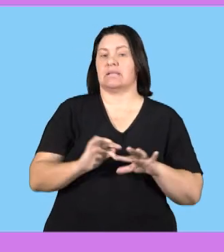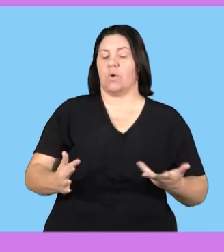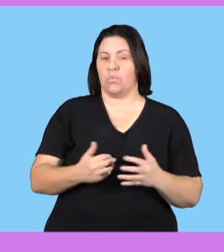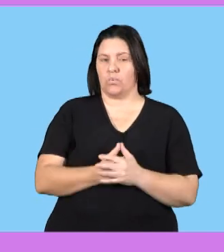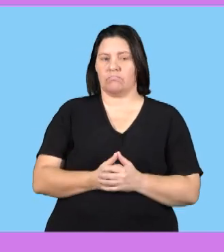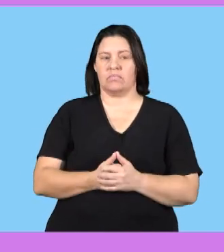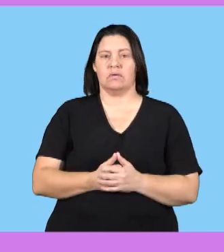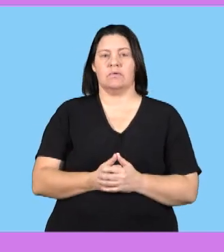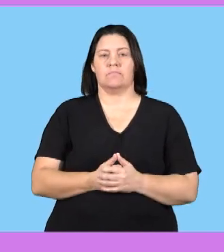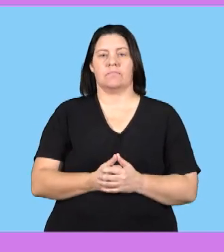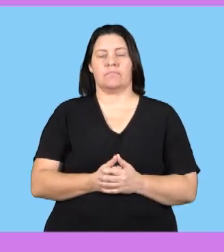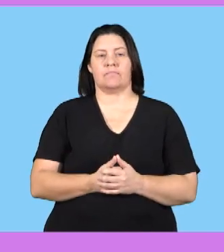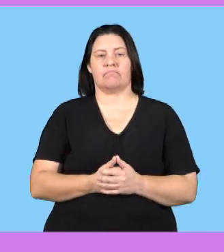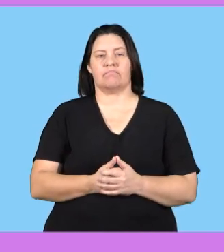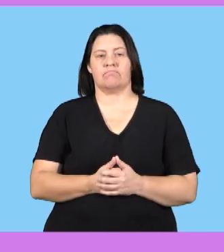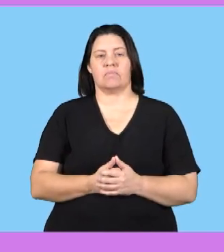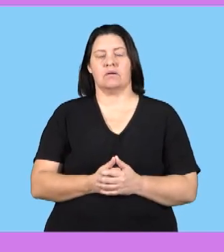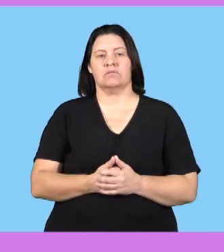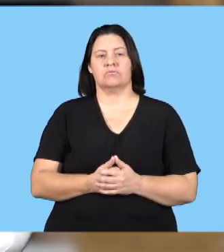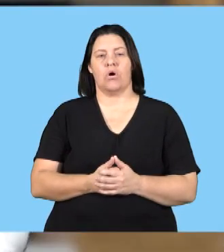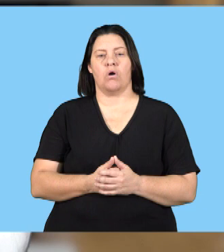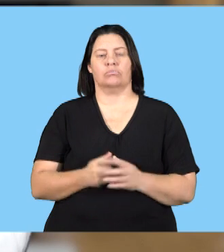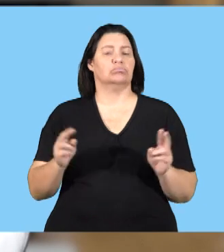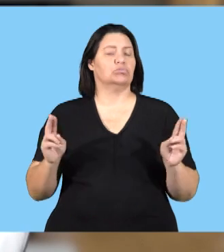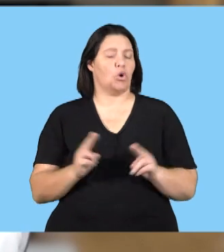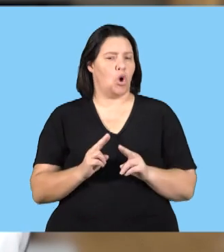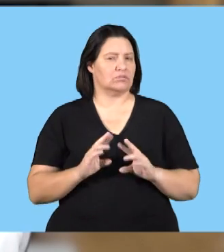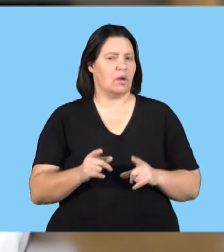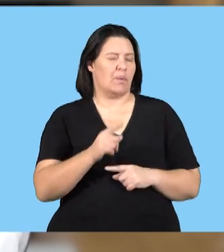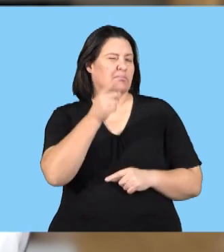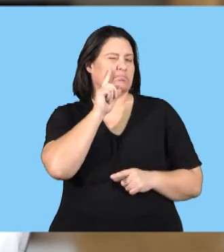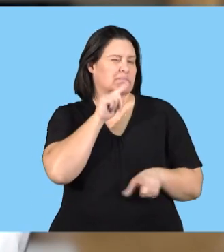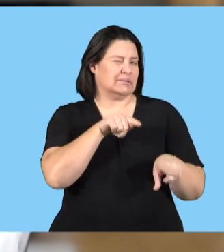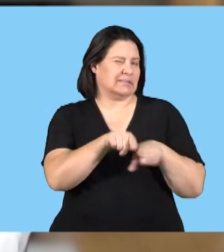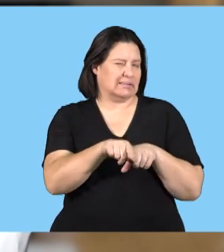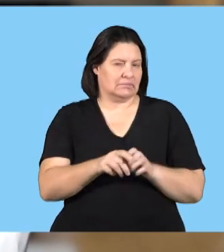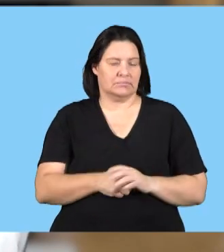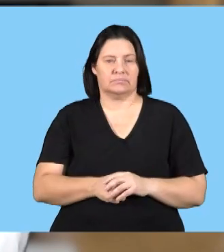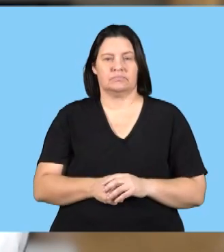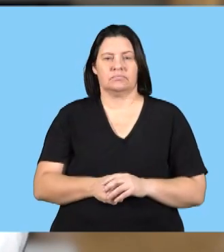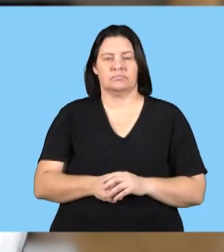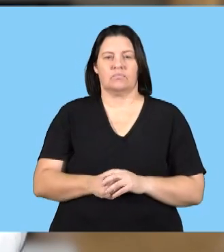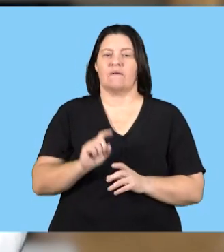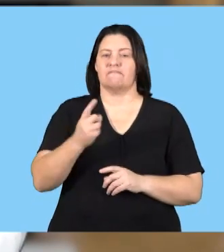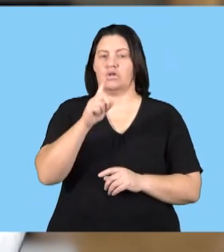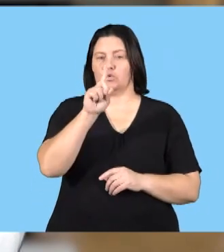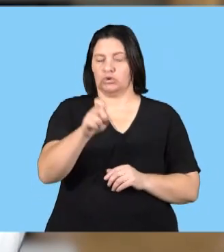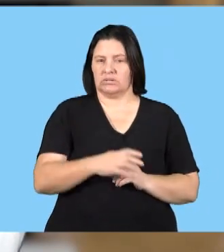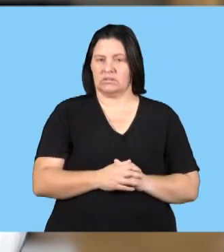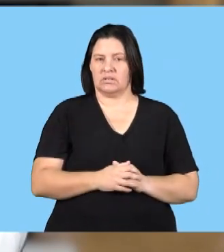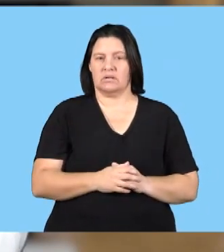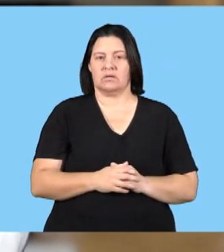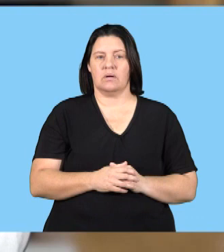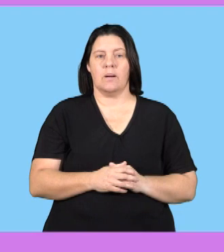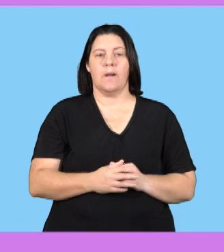right? So it's a short test basically, but it's just to test you. All right, so let's look at the first question here. It